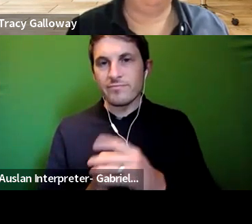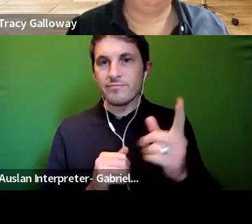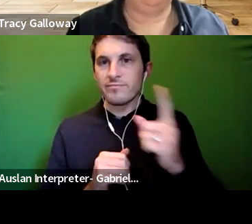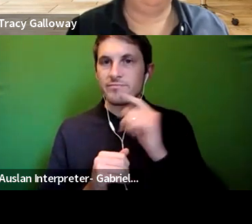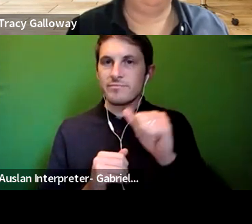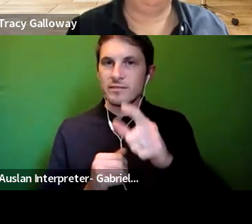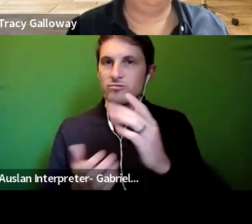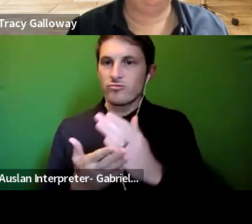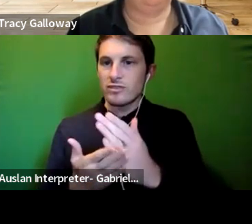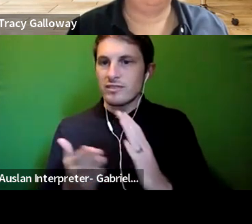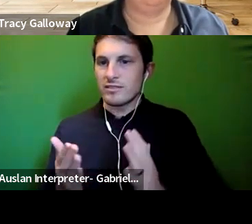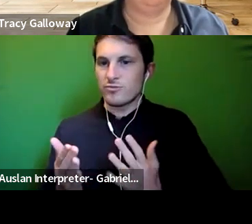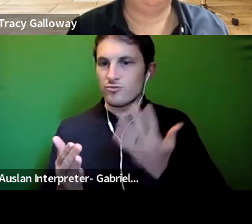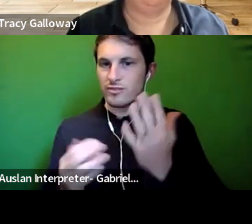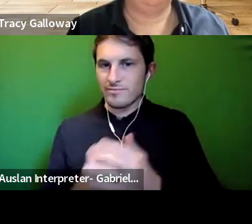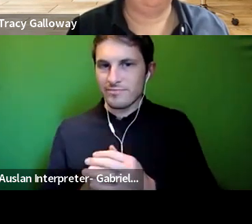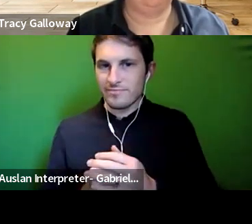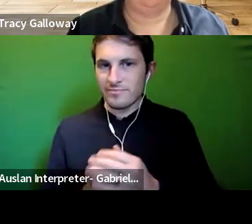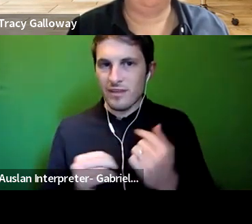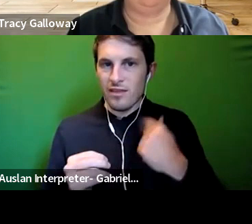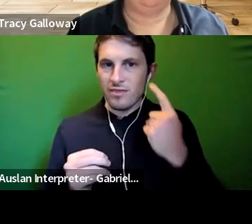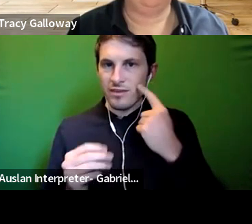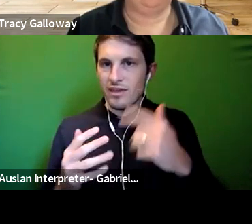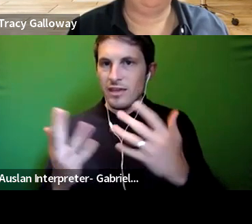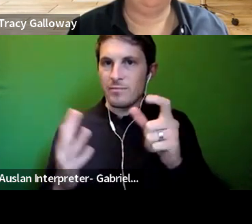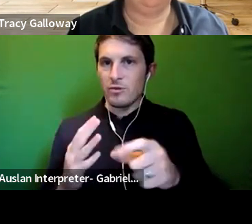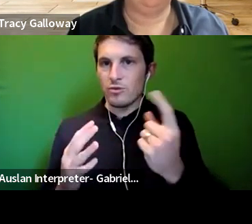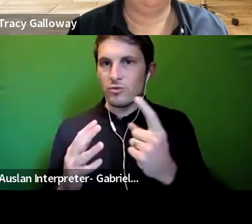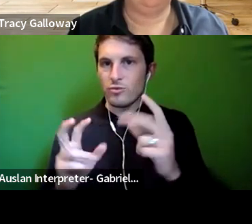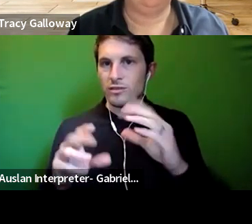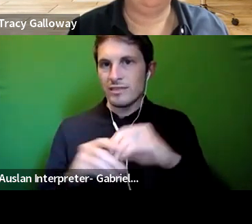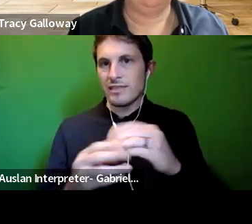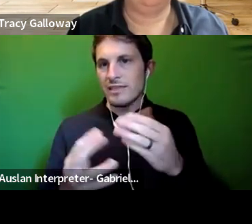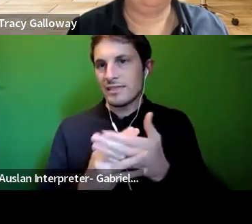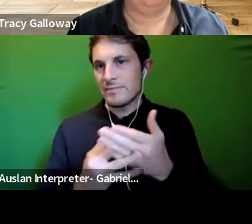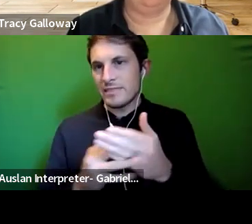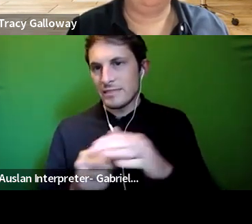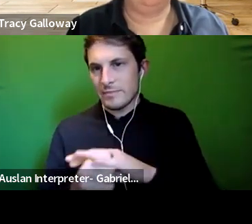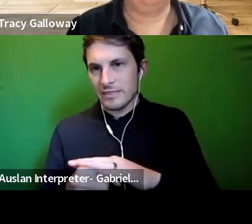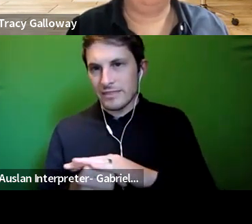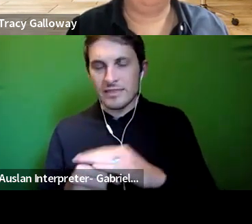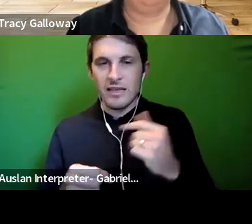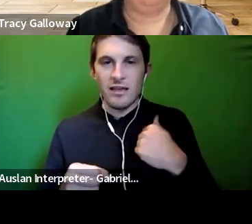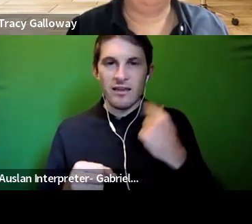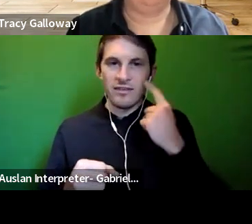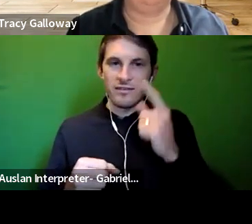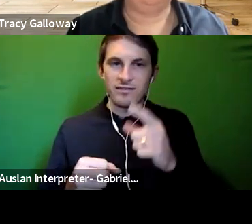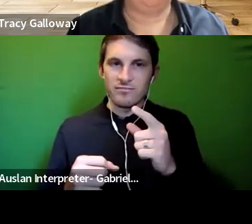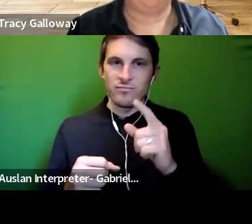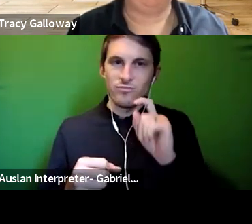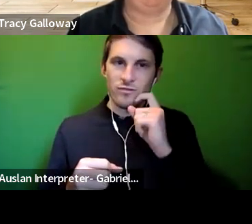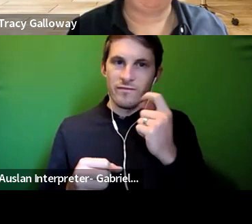it's an interesting tangle, right? Because I think anybody who sits in the accessibility space, you suddenly find yourself in these